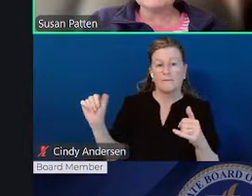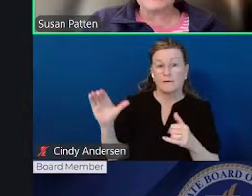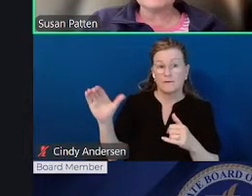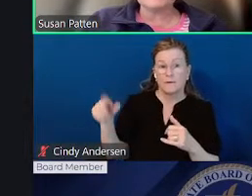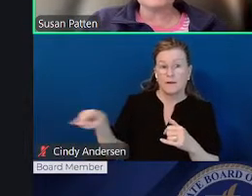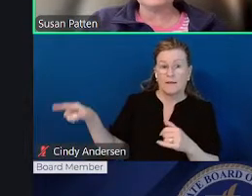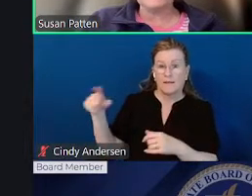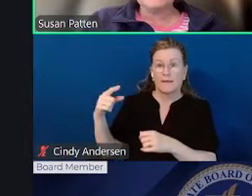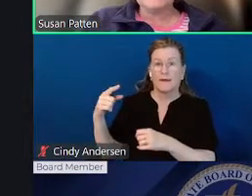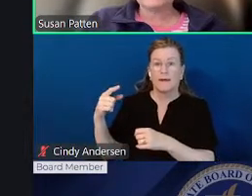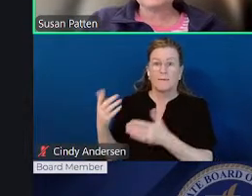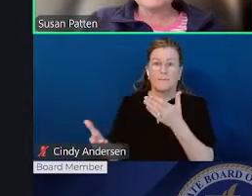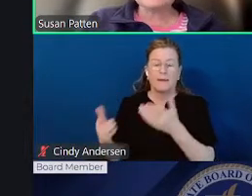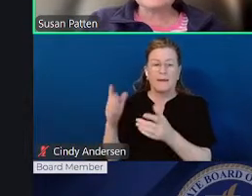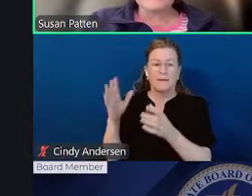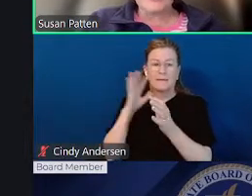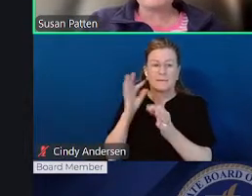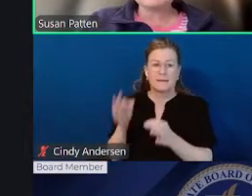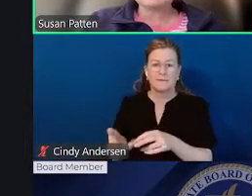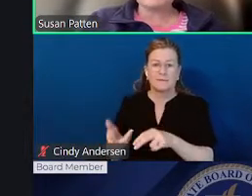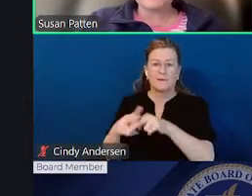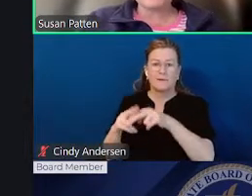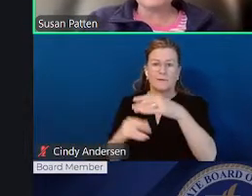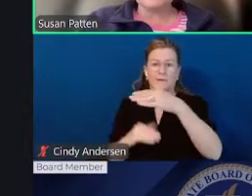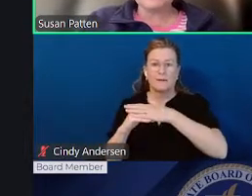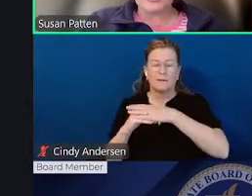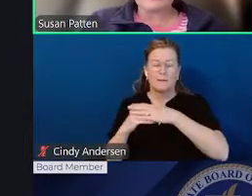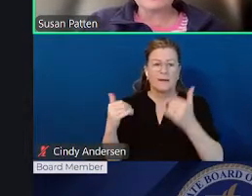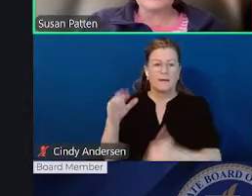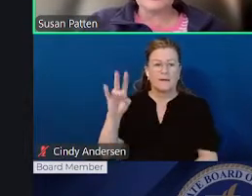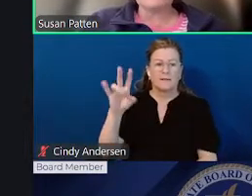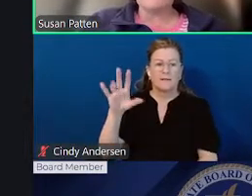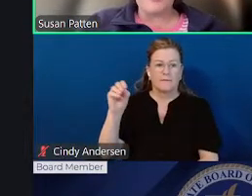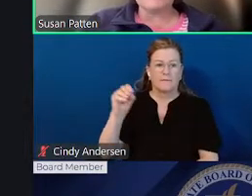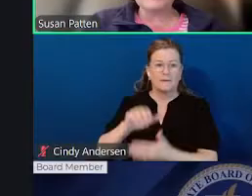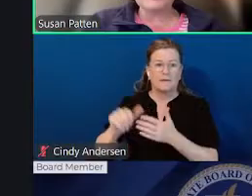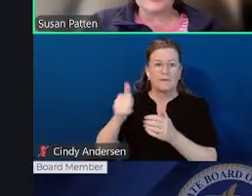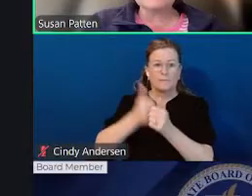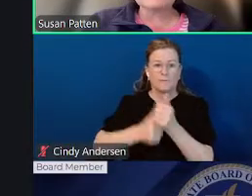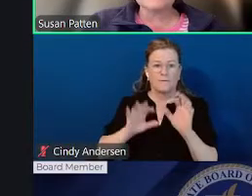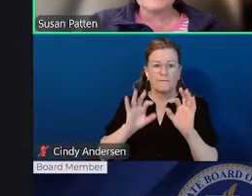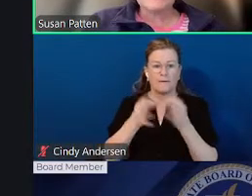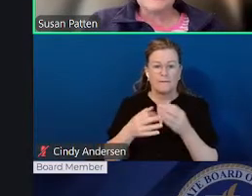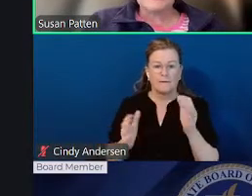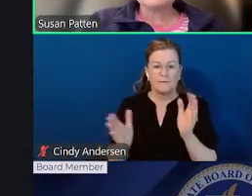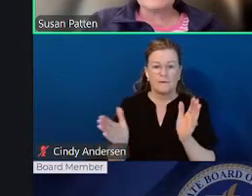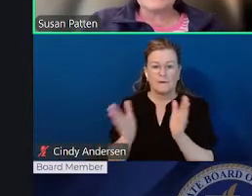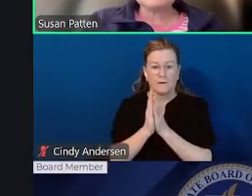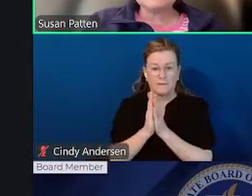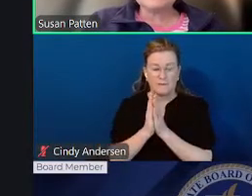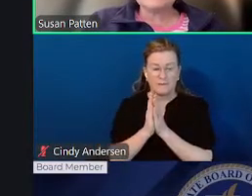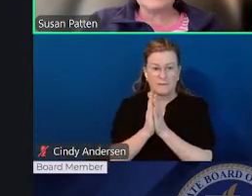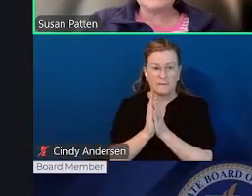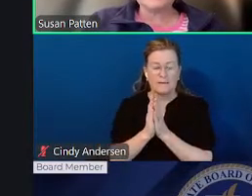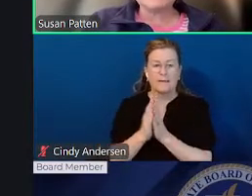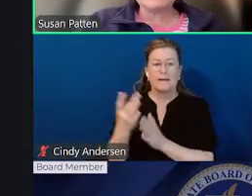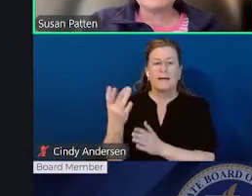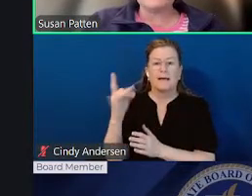may decide to increase this cap, but it's $750 per family request, and it's